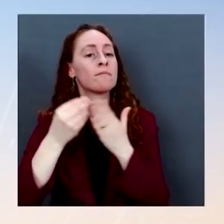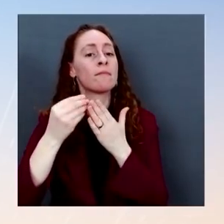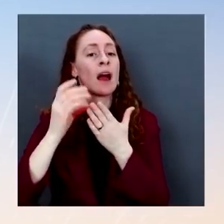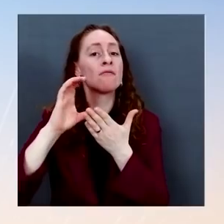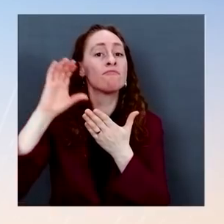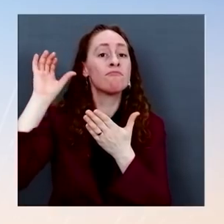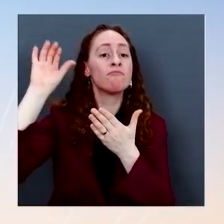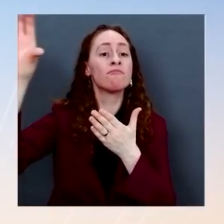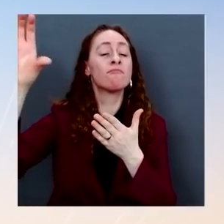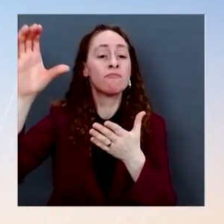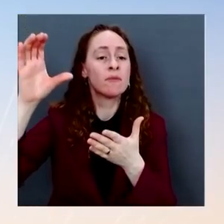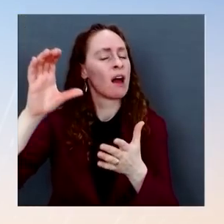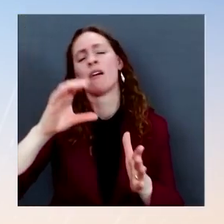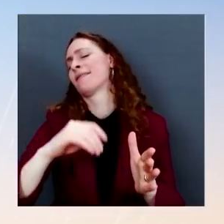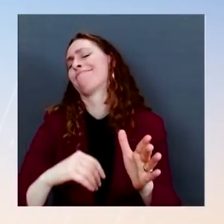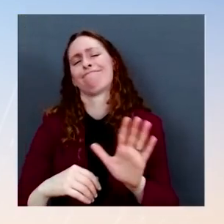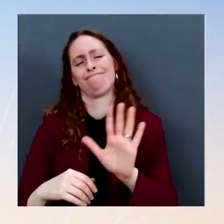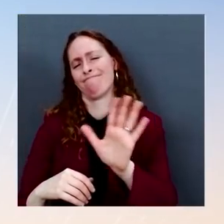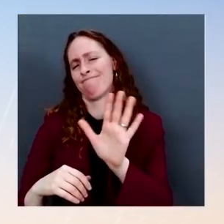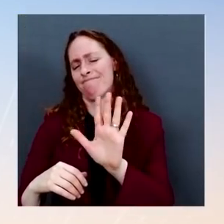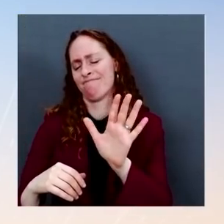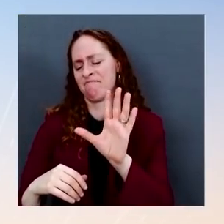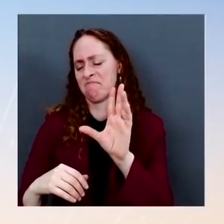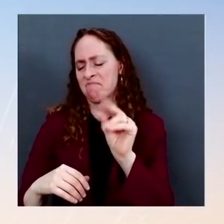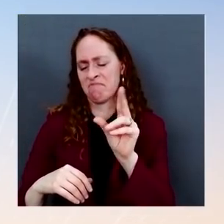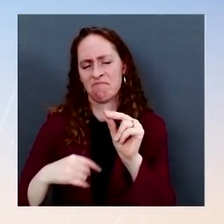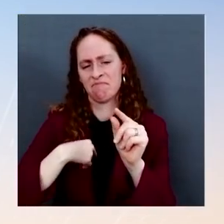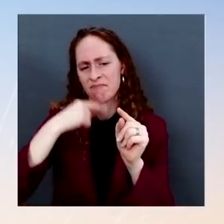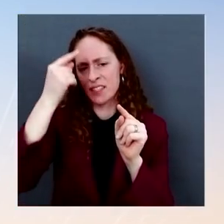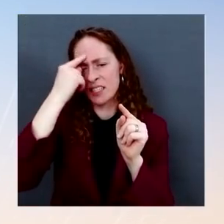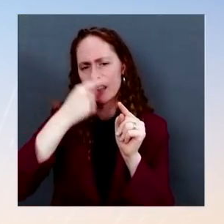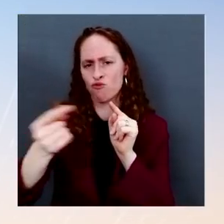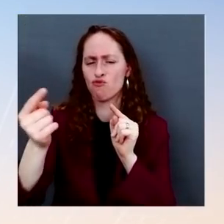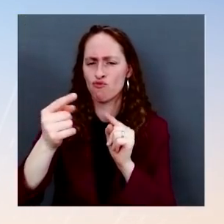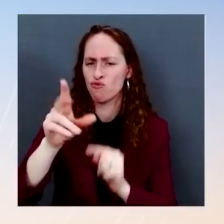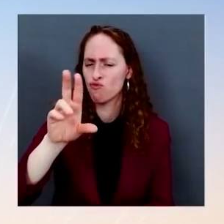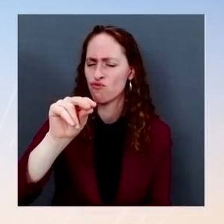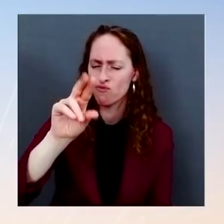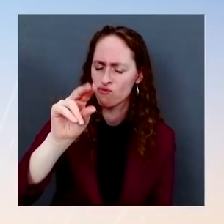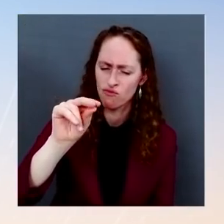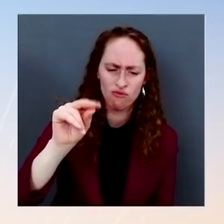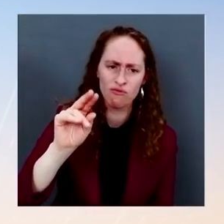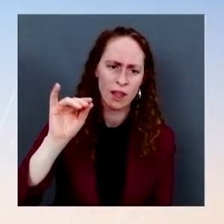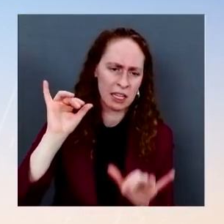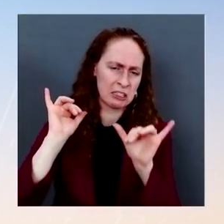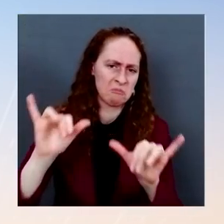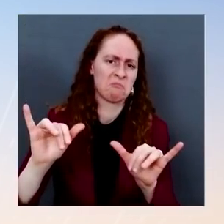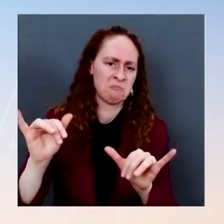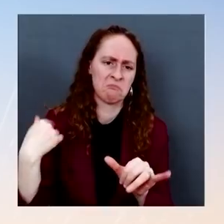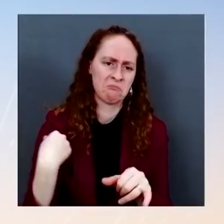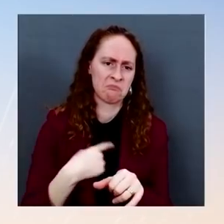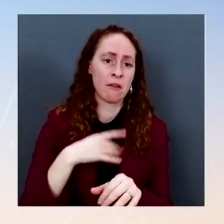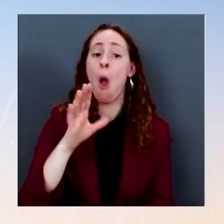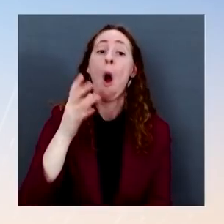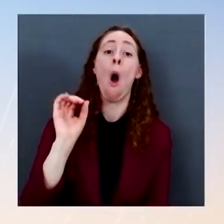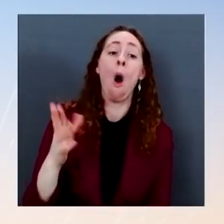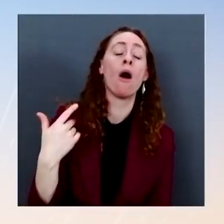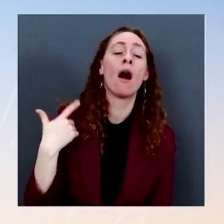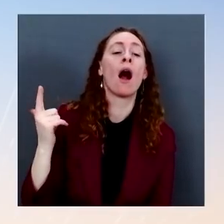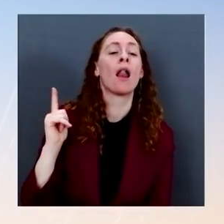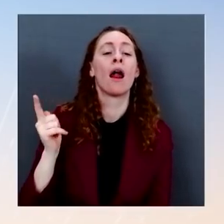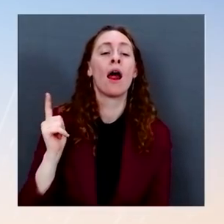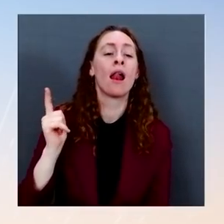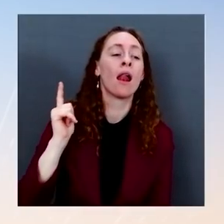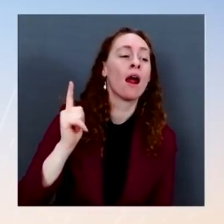the argument is that we should have waited and delayed replacing broadband, we disagree with that. And if you believe that we should have delayed